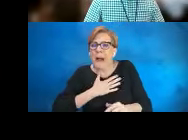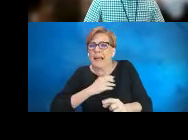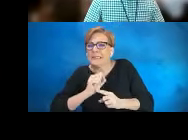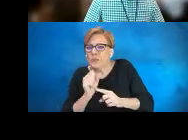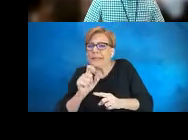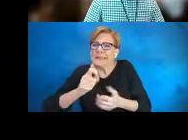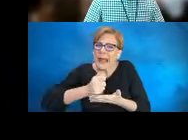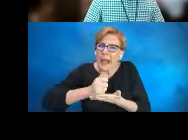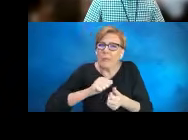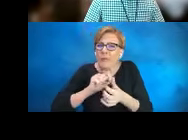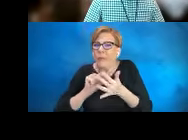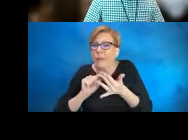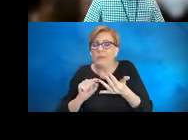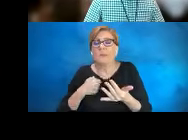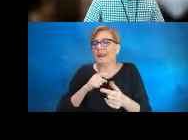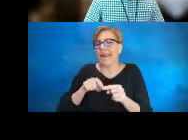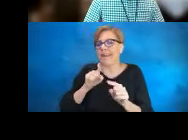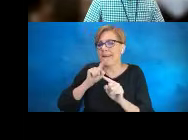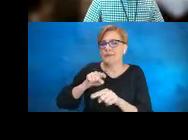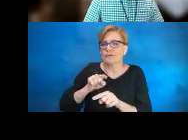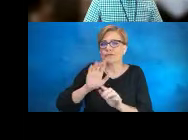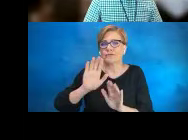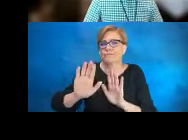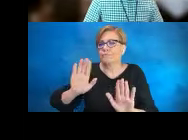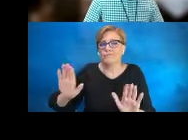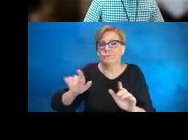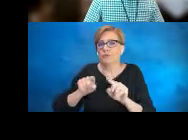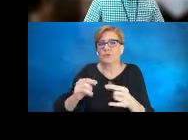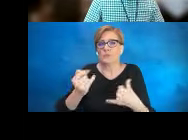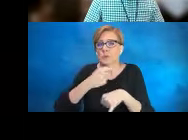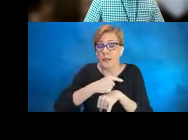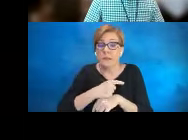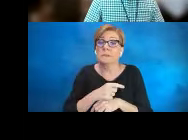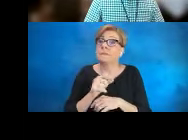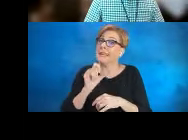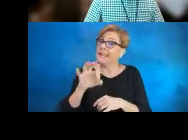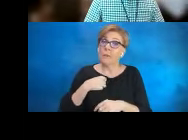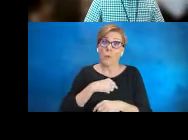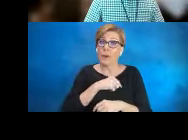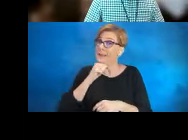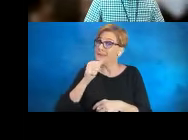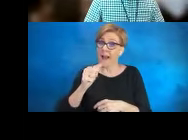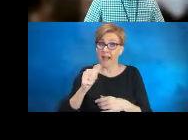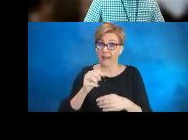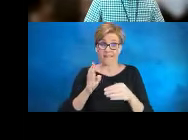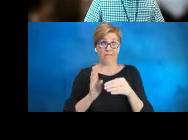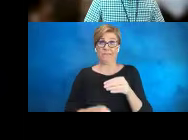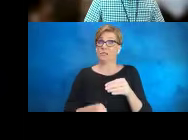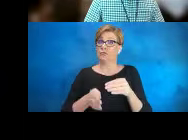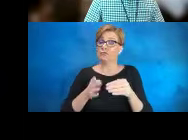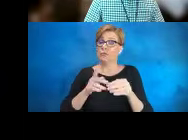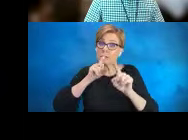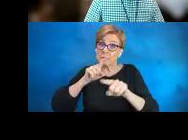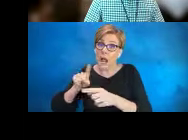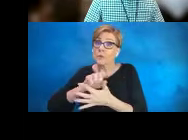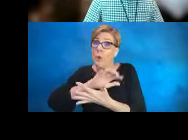webinar. Any questions unanswered during today's webinar will be addressed via email later. You